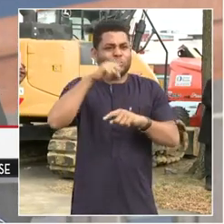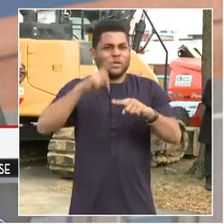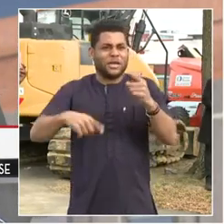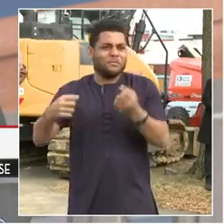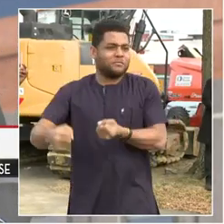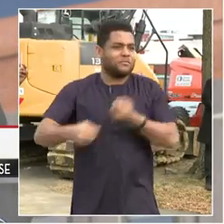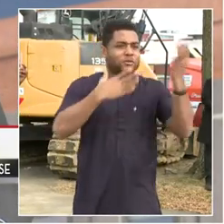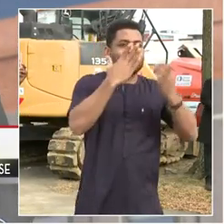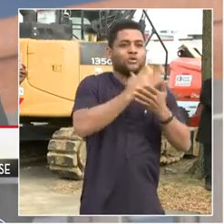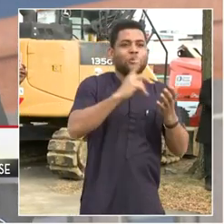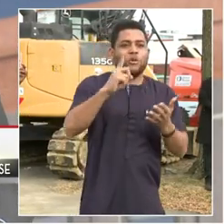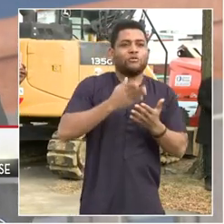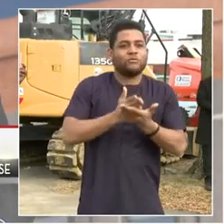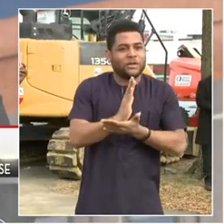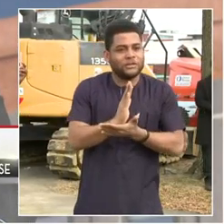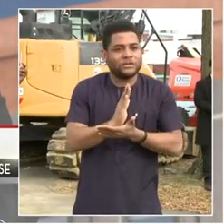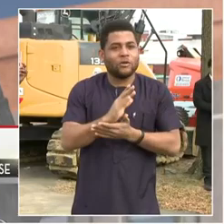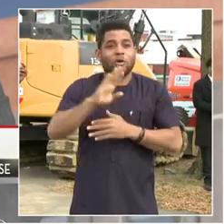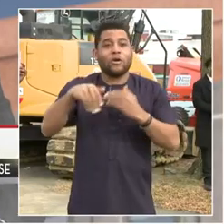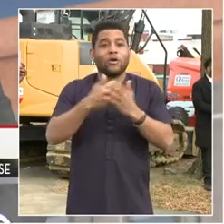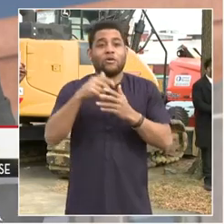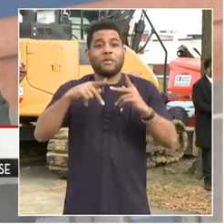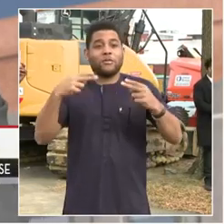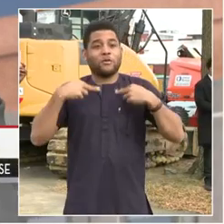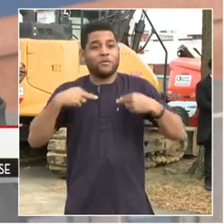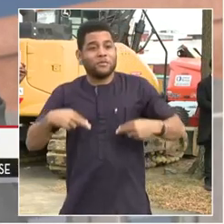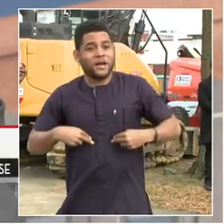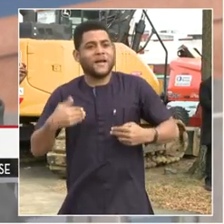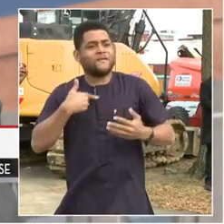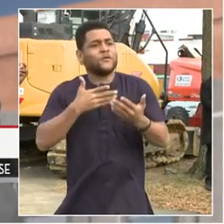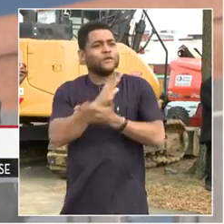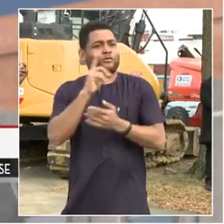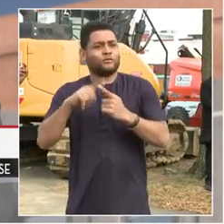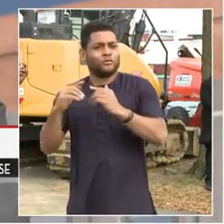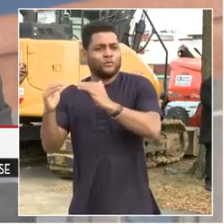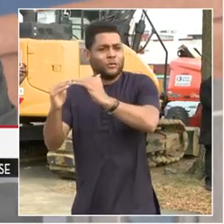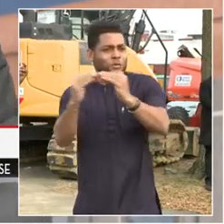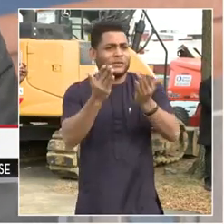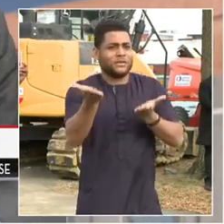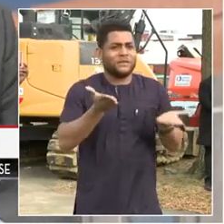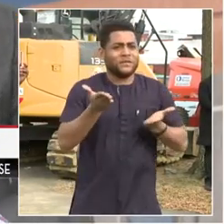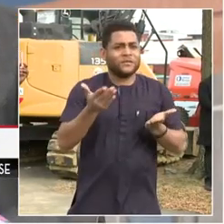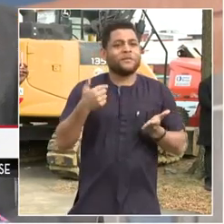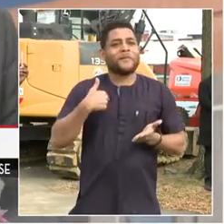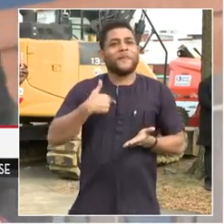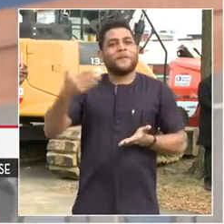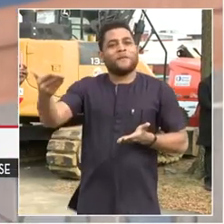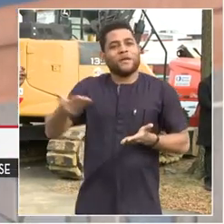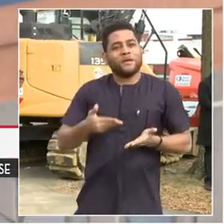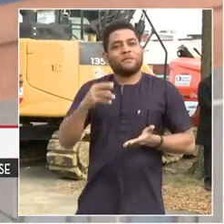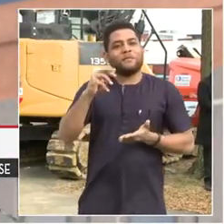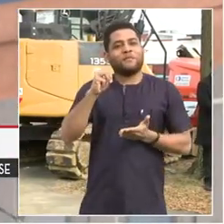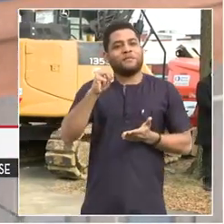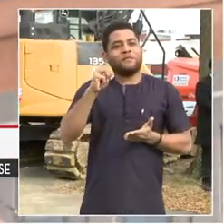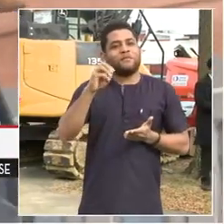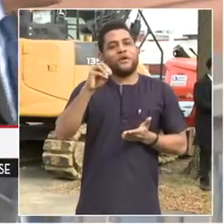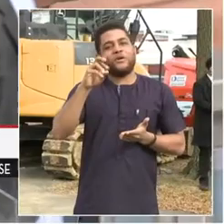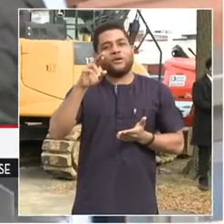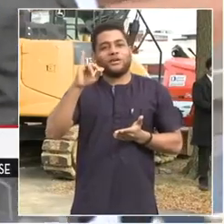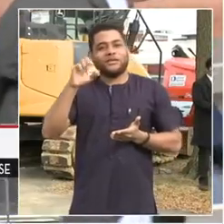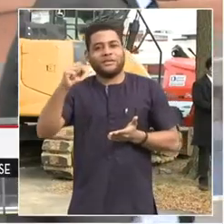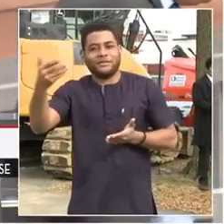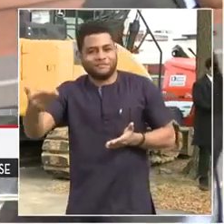human family. So everyone, please help me welcome to the lectern Kenneth B. Mars, Jr. Kenneth.